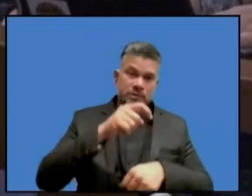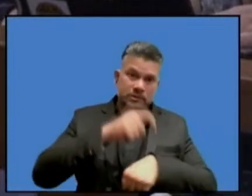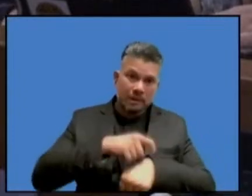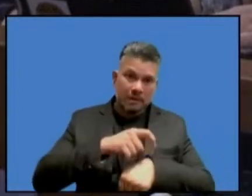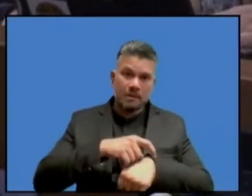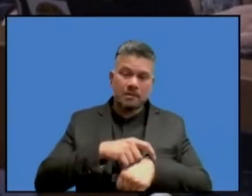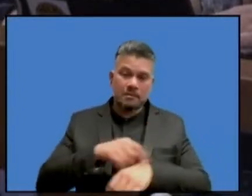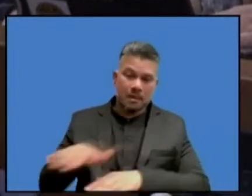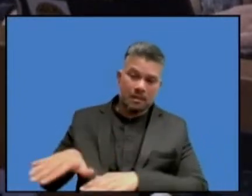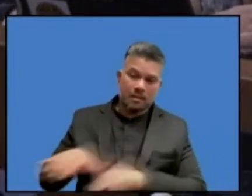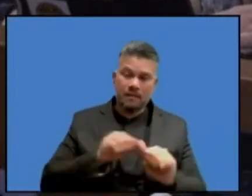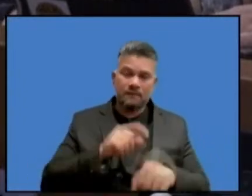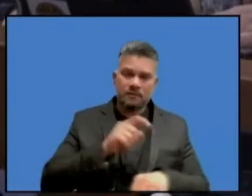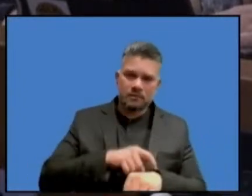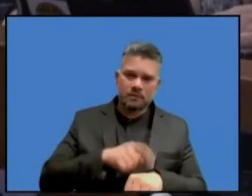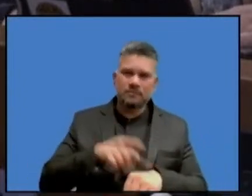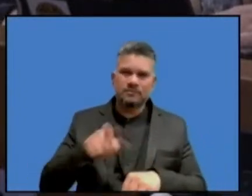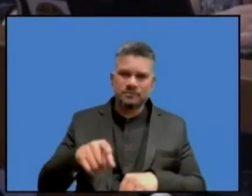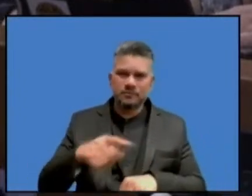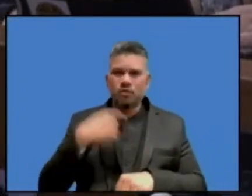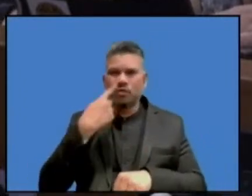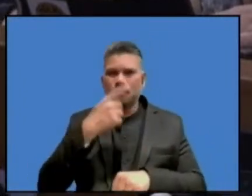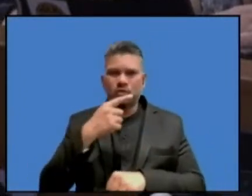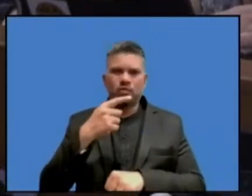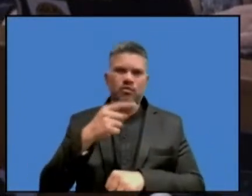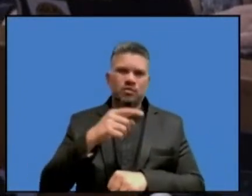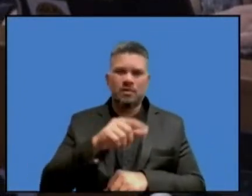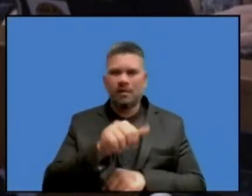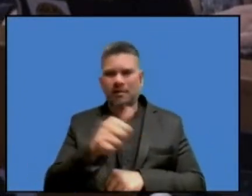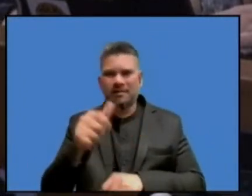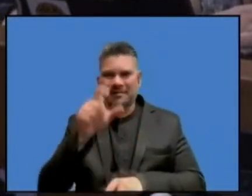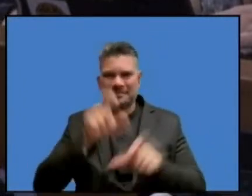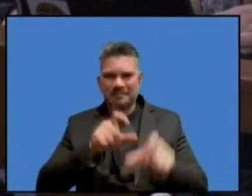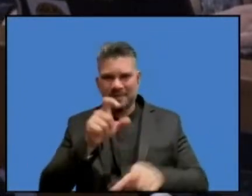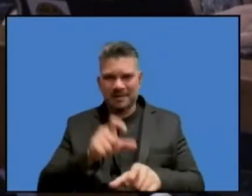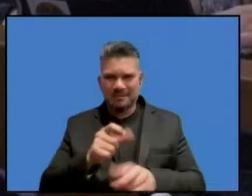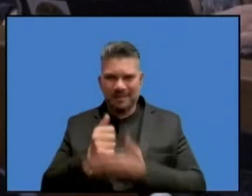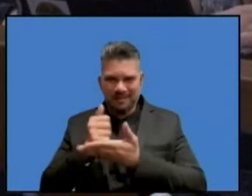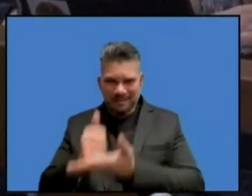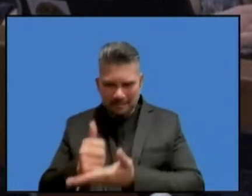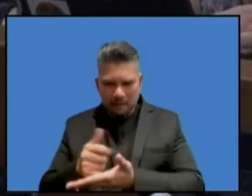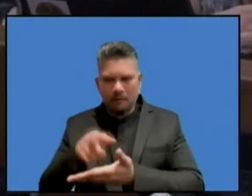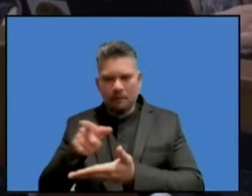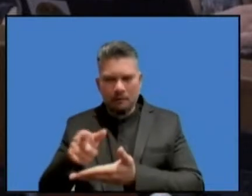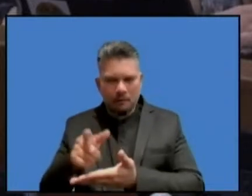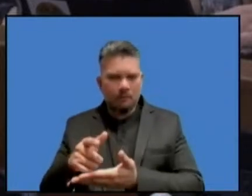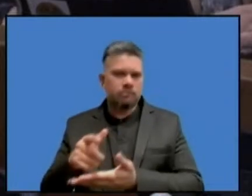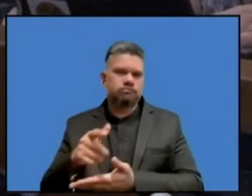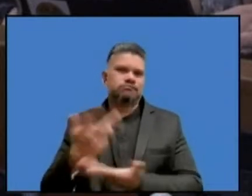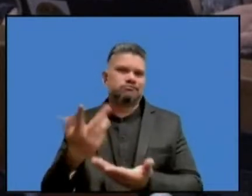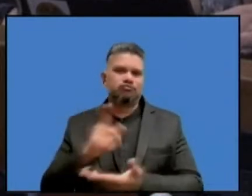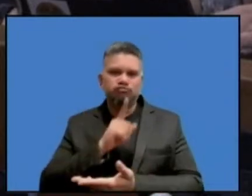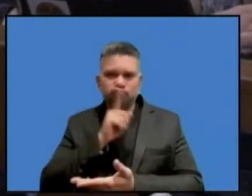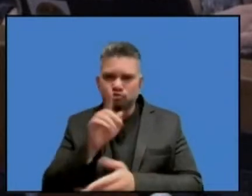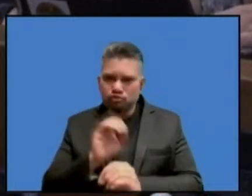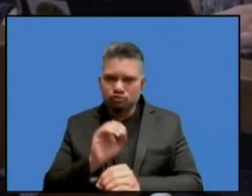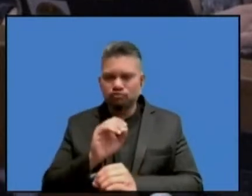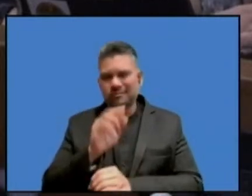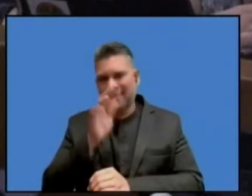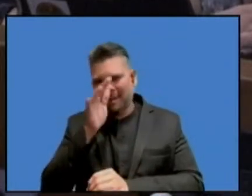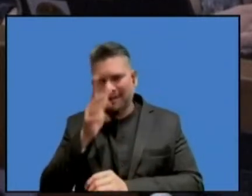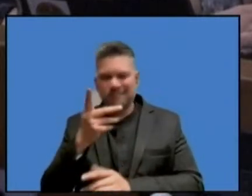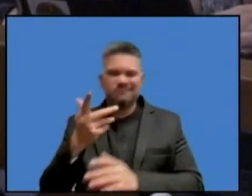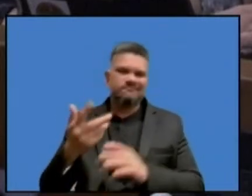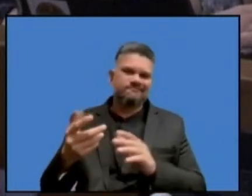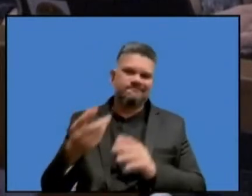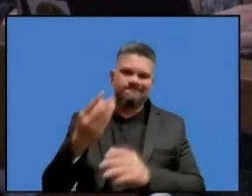practice increases the higher risks of migrating unlawfully or being trafficked. In the destination country, women migrants